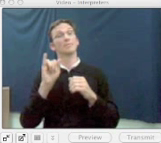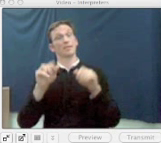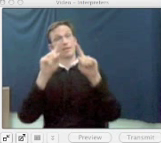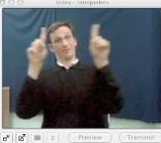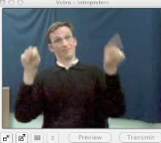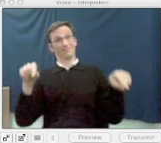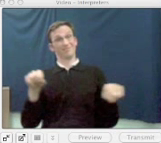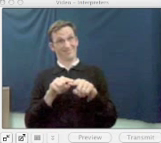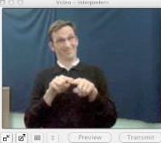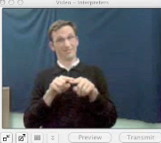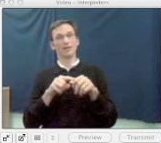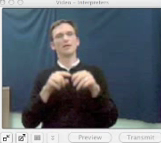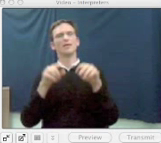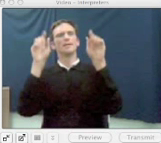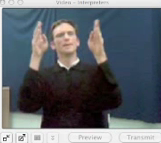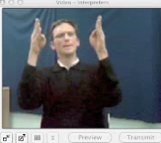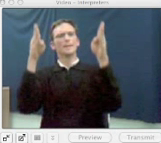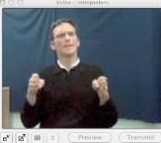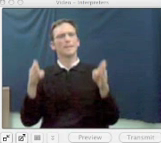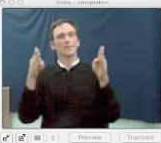both sides.